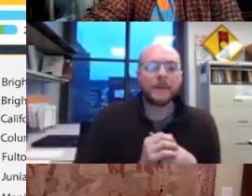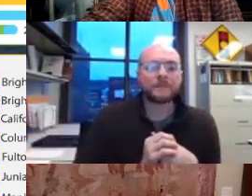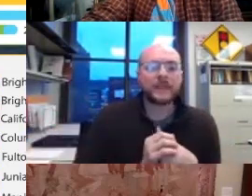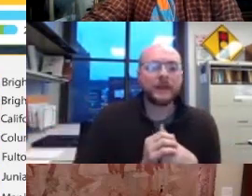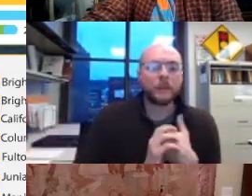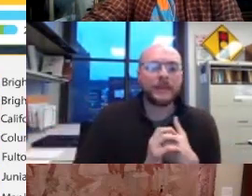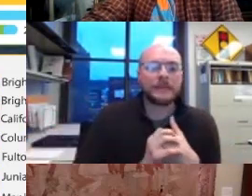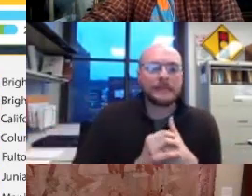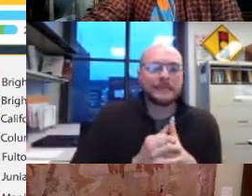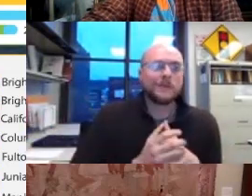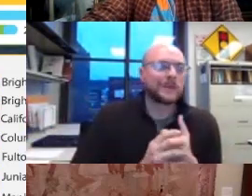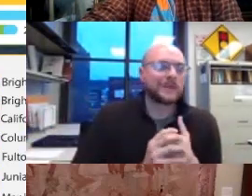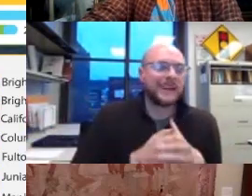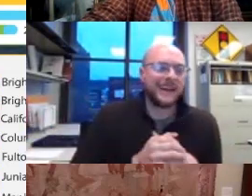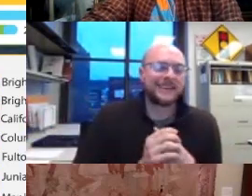here,